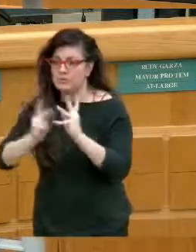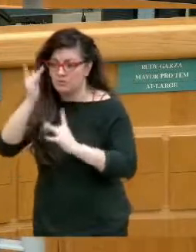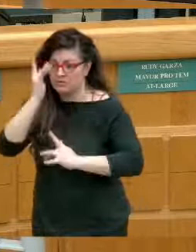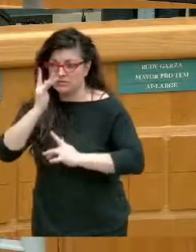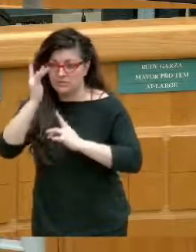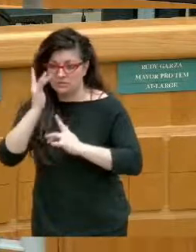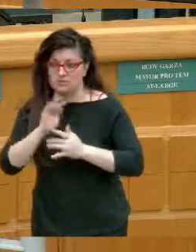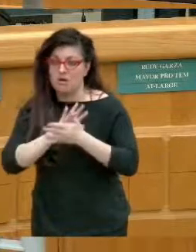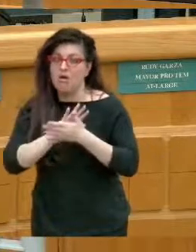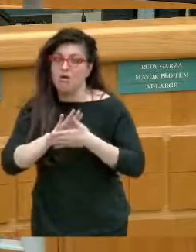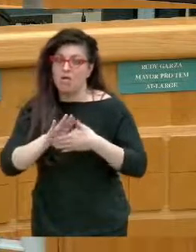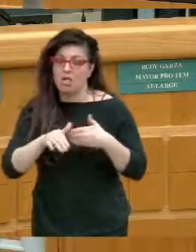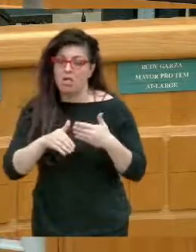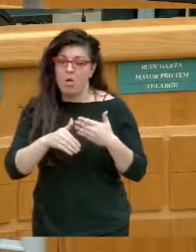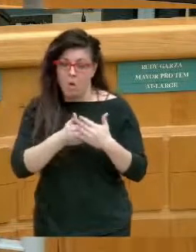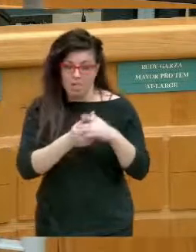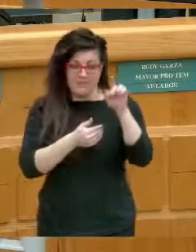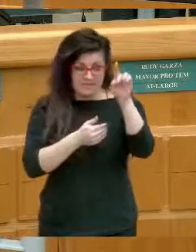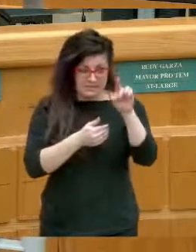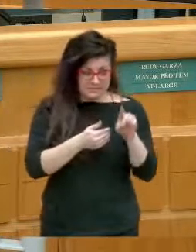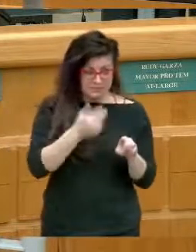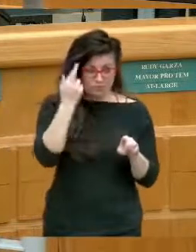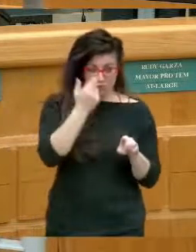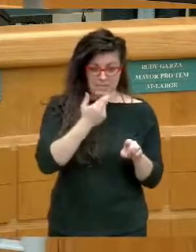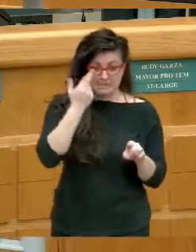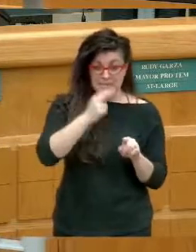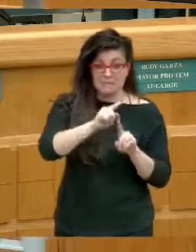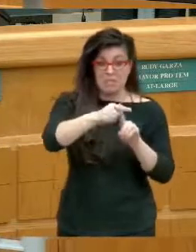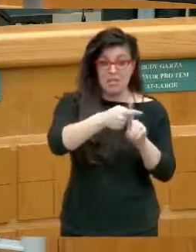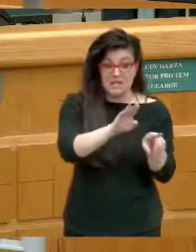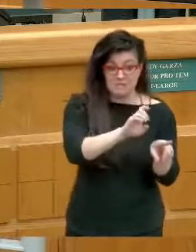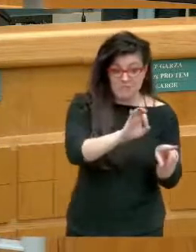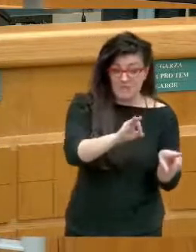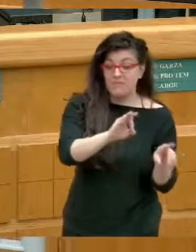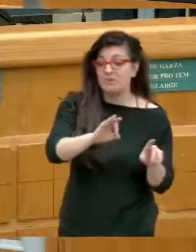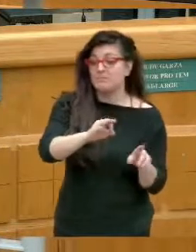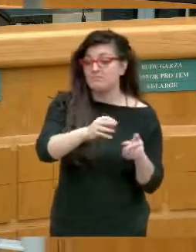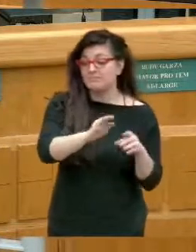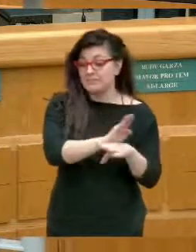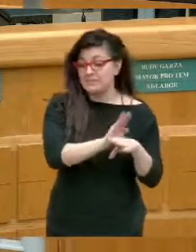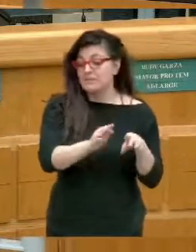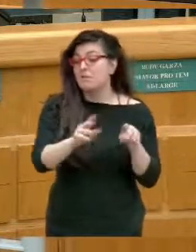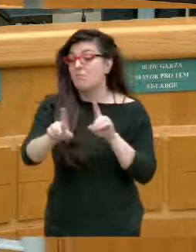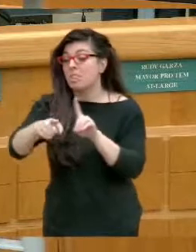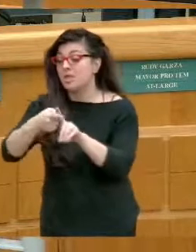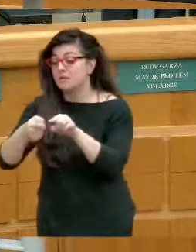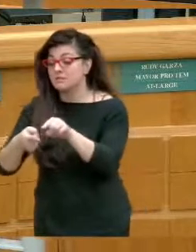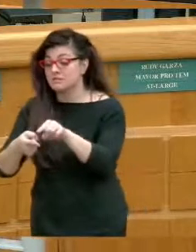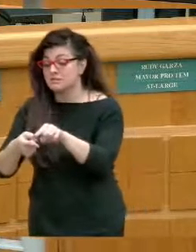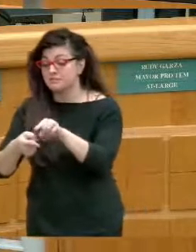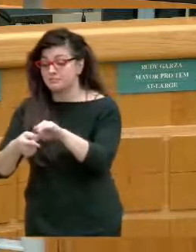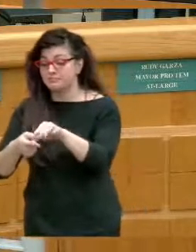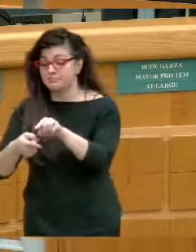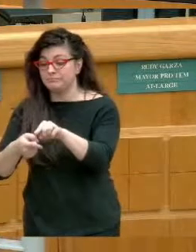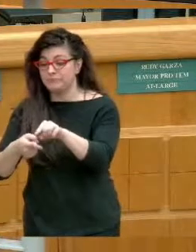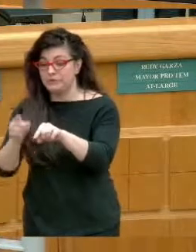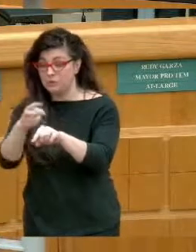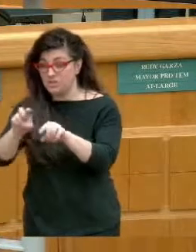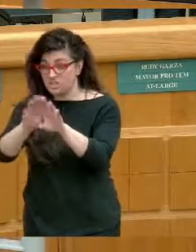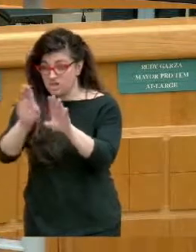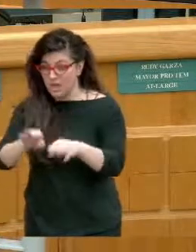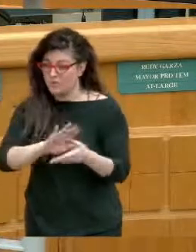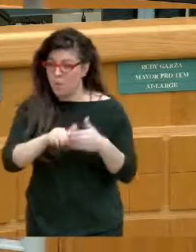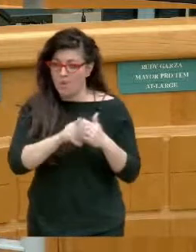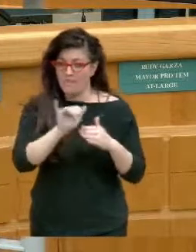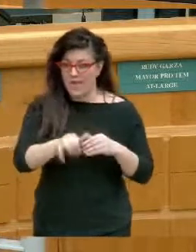different things combined with the outbreaks are combining for these larger numbers that we're seeing. The hospitals are presently